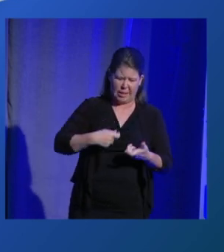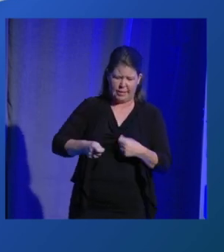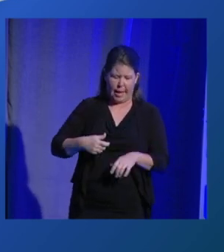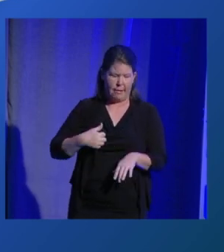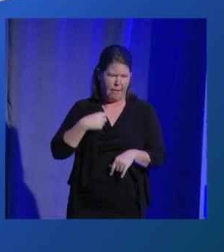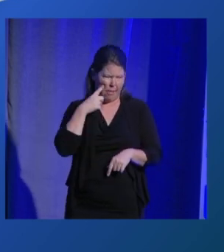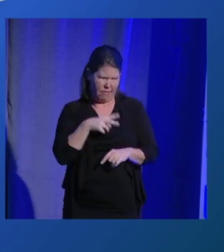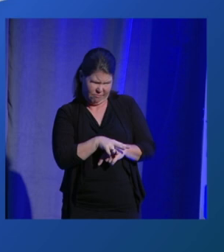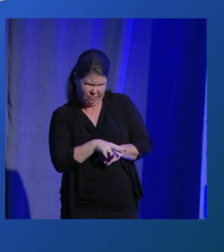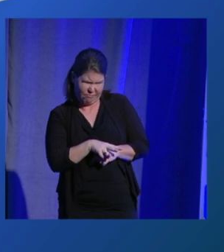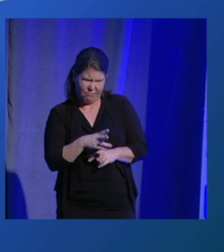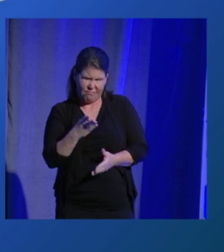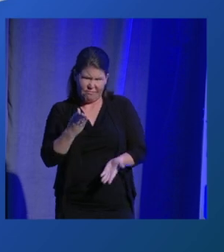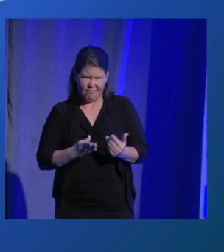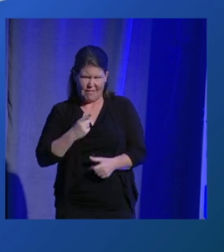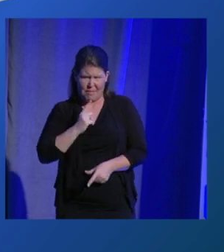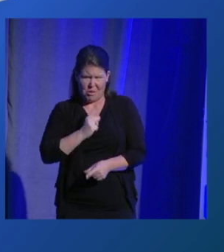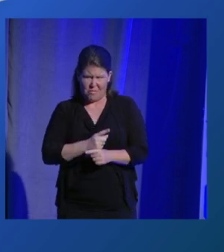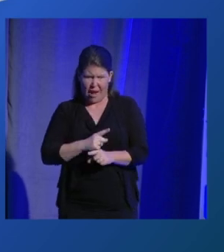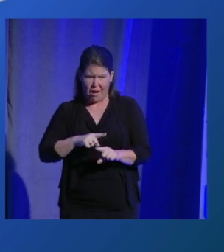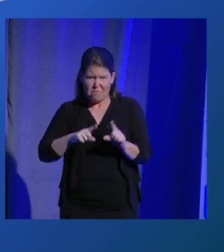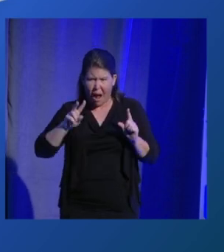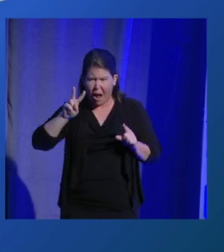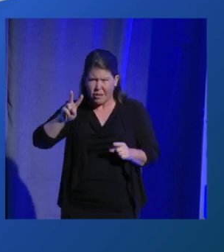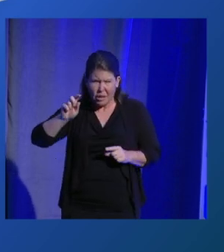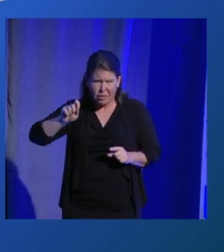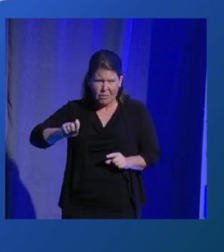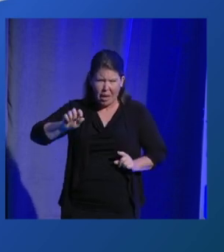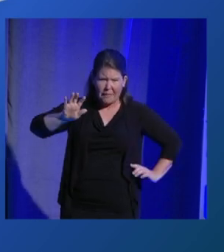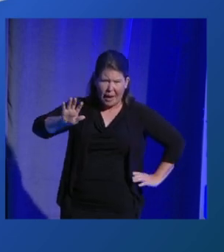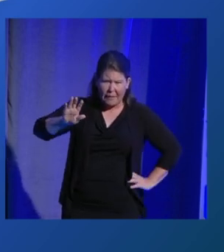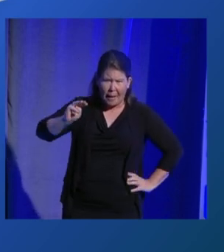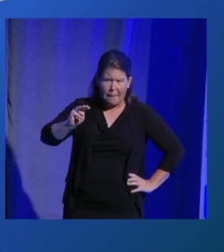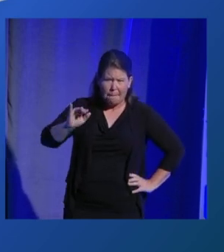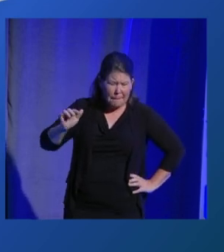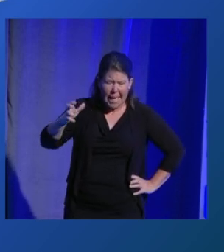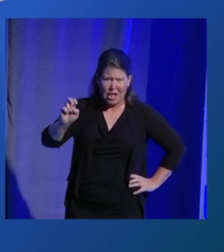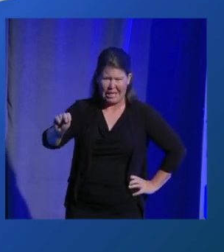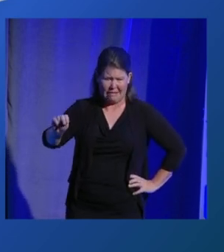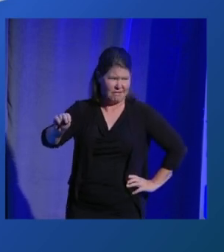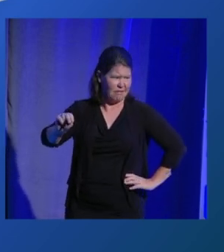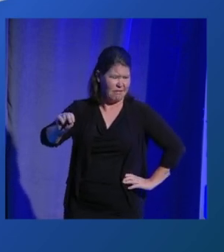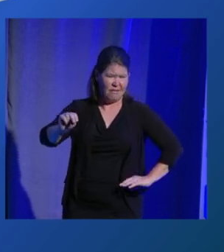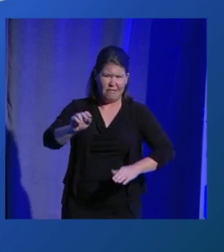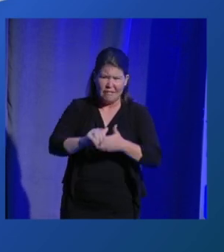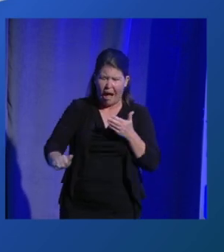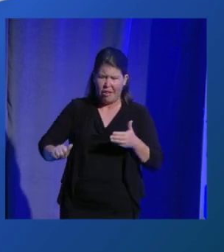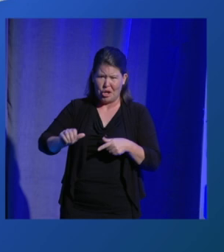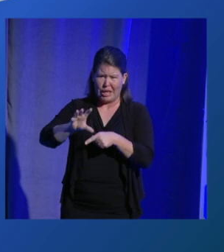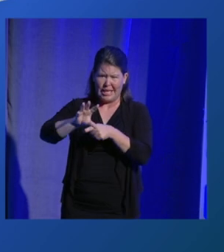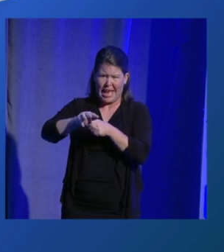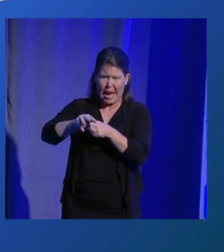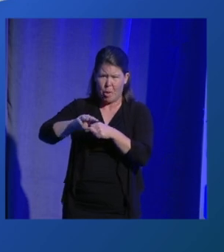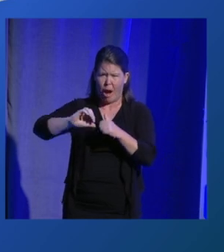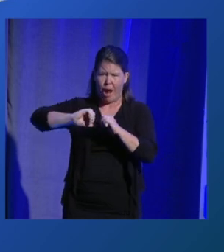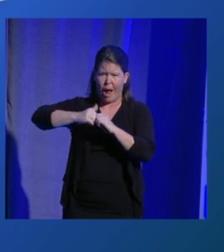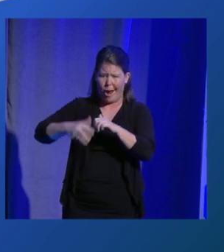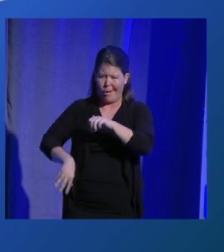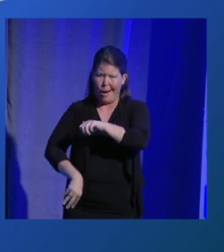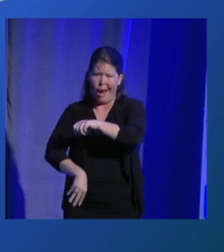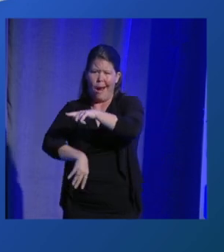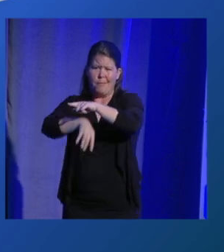to get this $2.5 million camera that weighs 175 pounds on that drone right but the